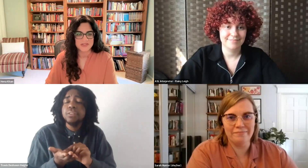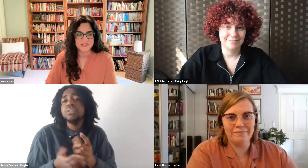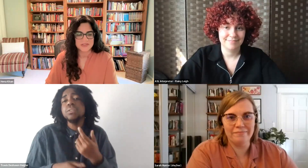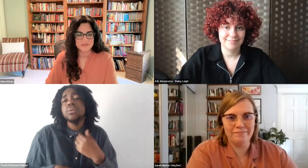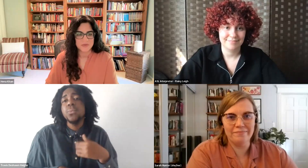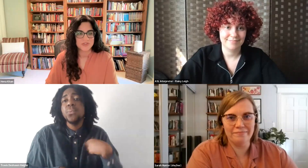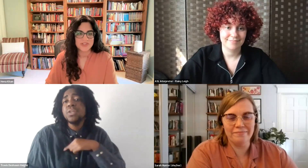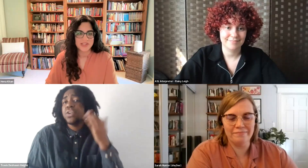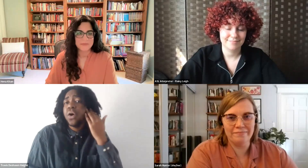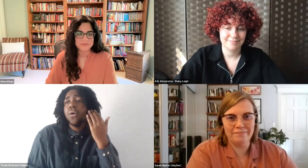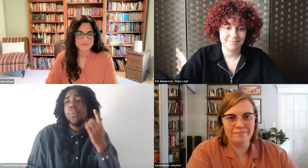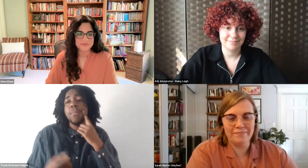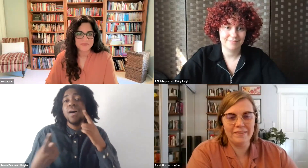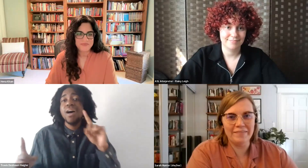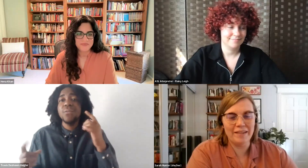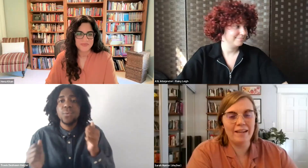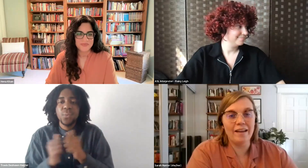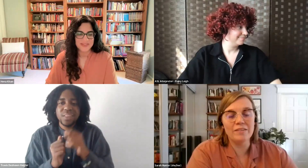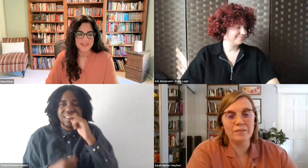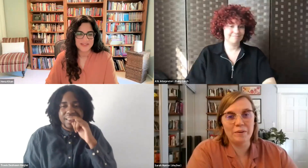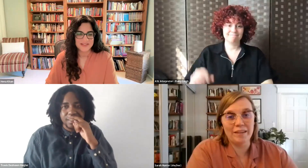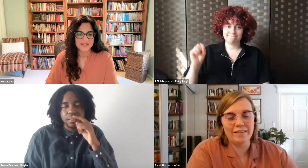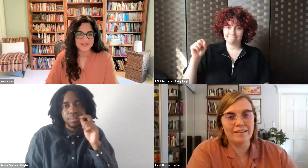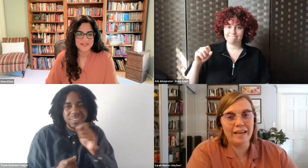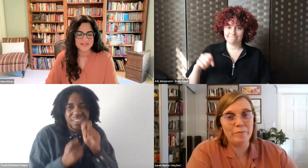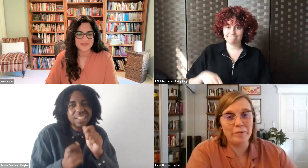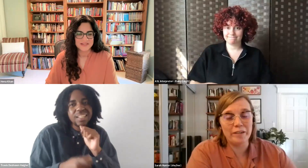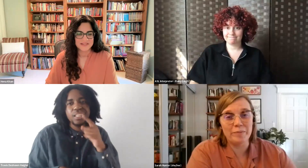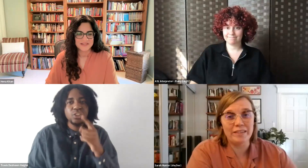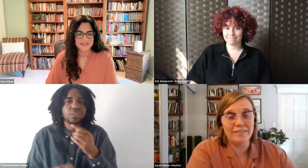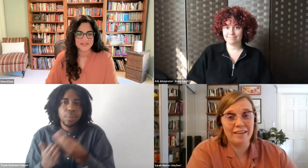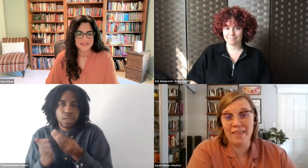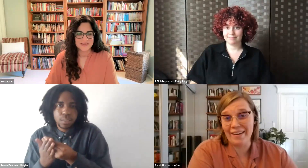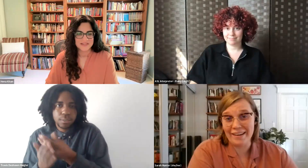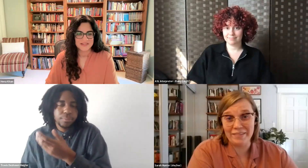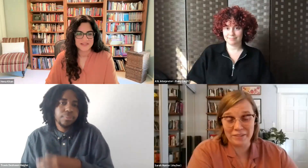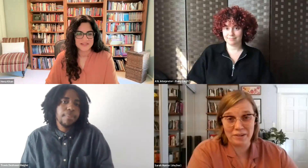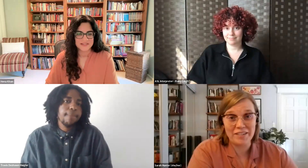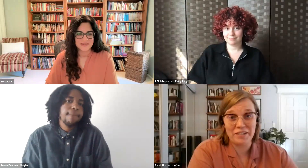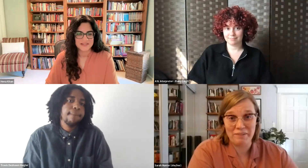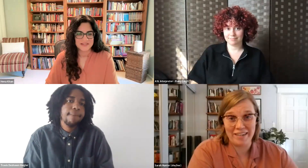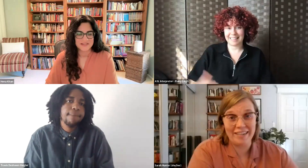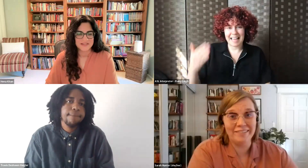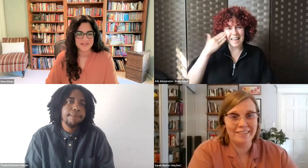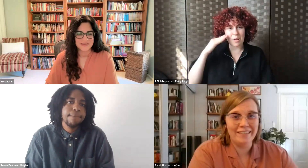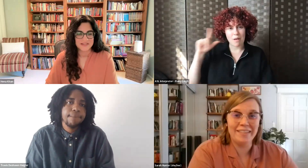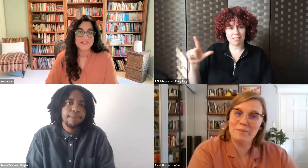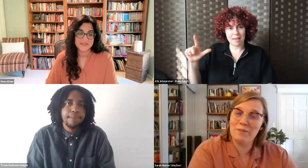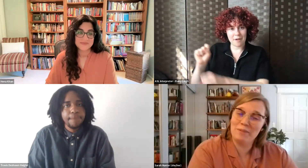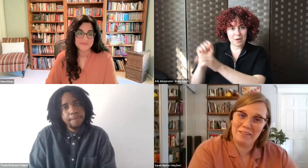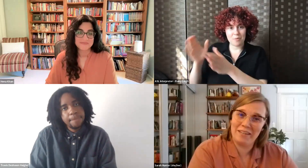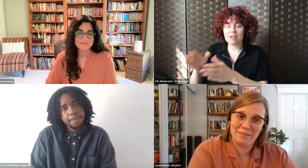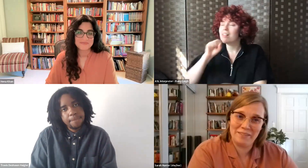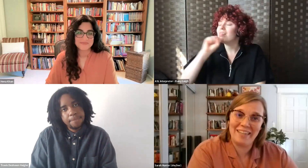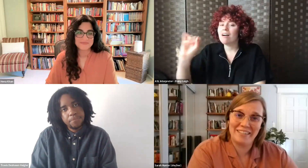specifically, not just commercially. Yeah, and I also know that a library worker would love to have that kind of interaction right now, as